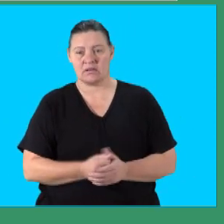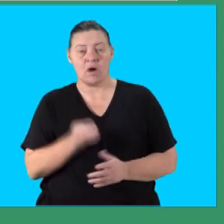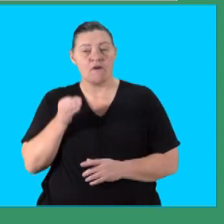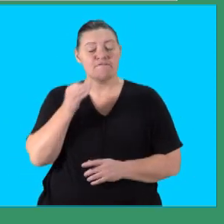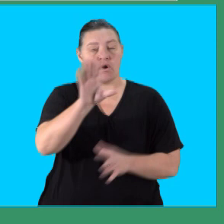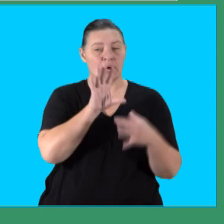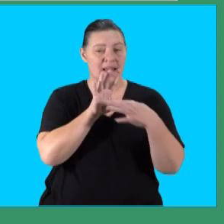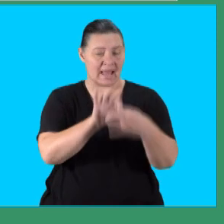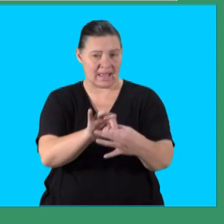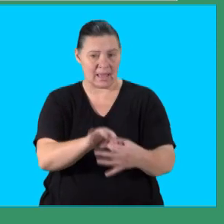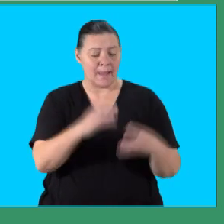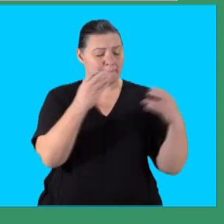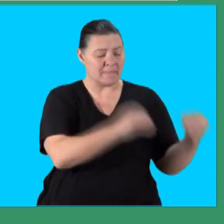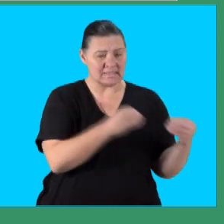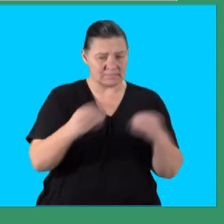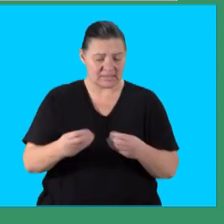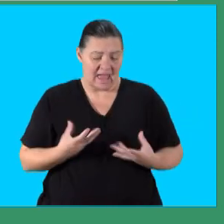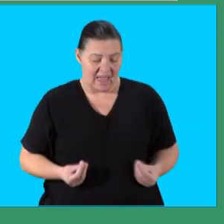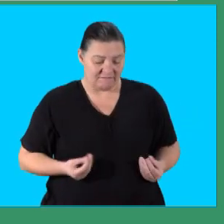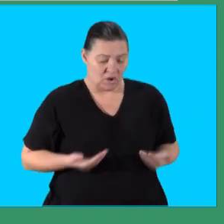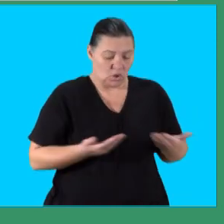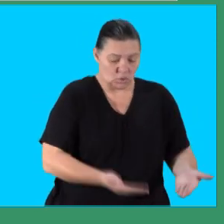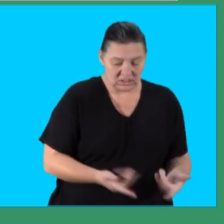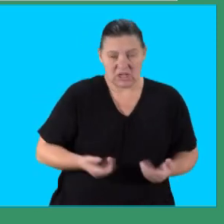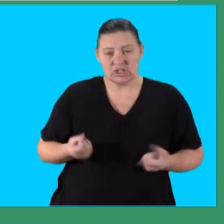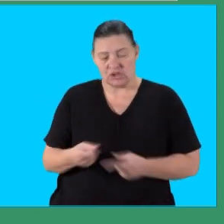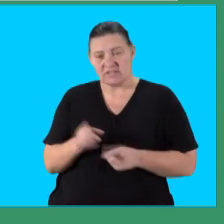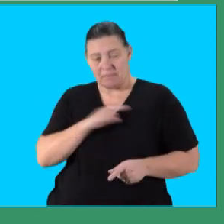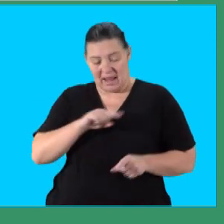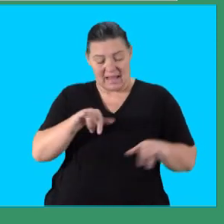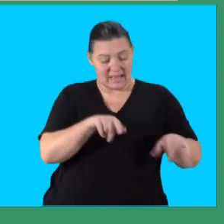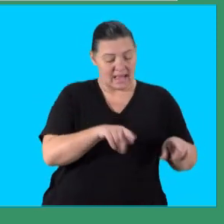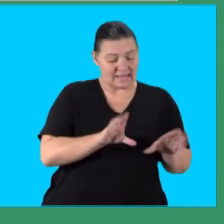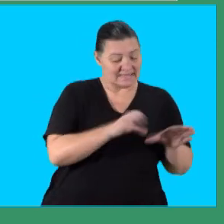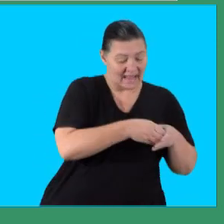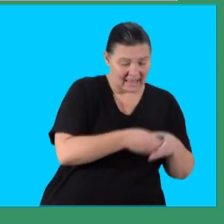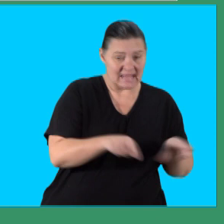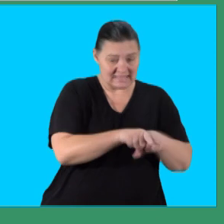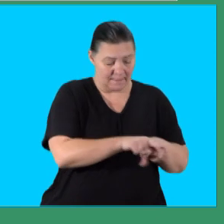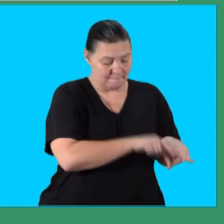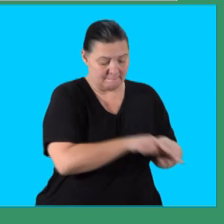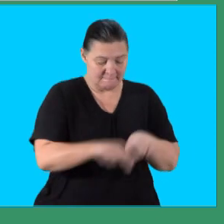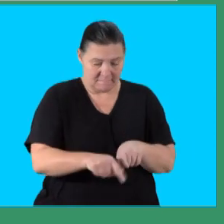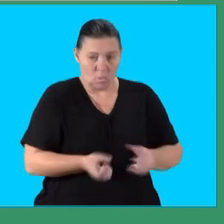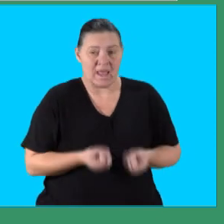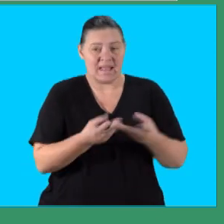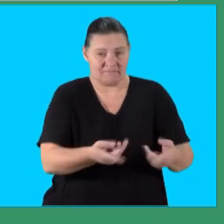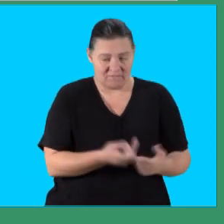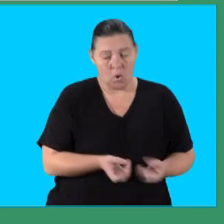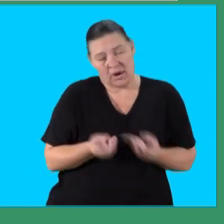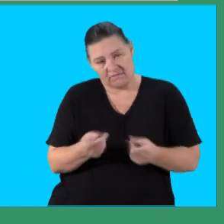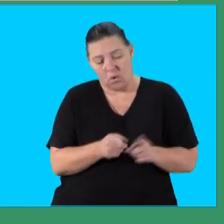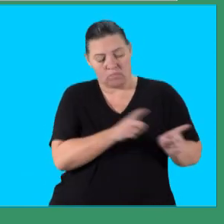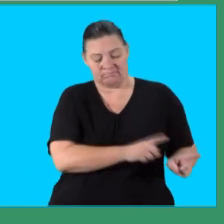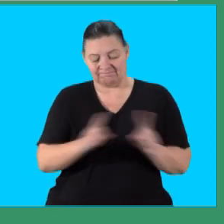forward link, when businesses sell goods and services to businesses in the same sector or to businesses in another sector.